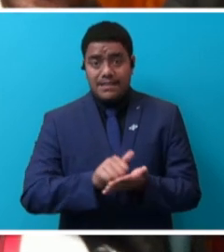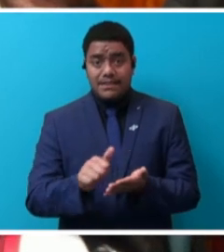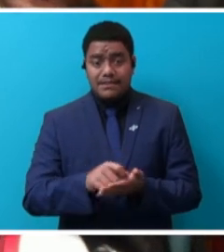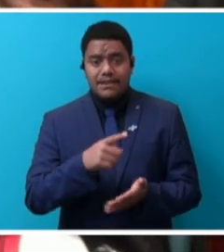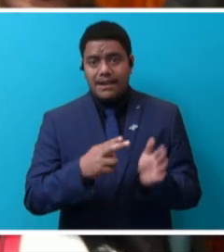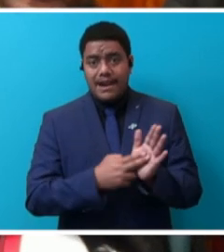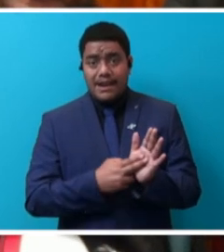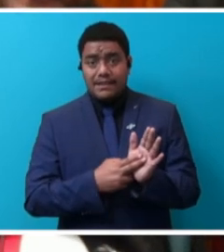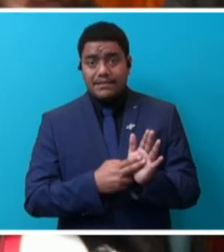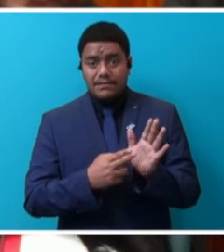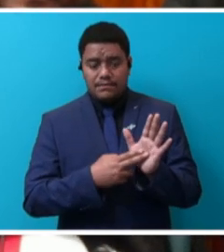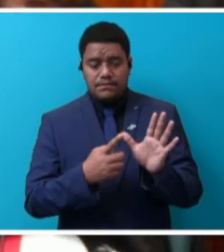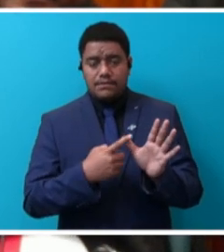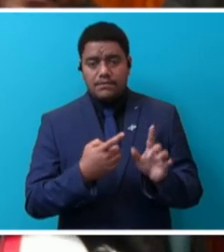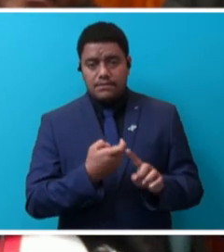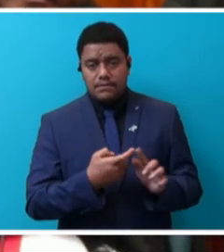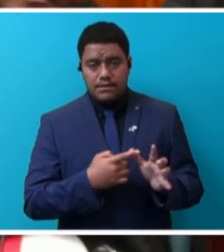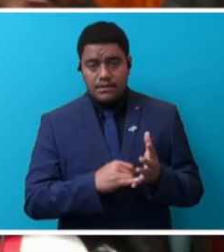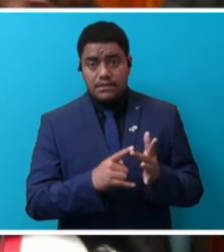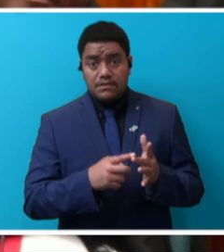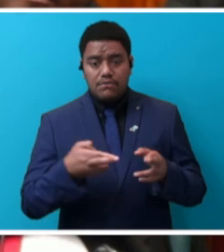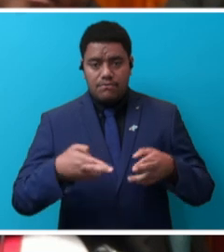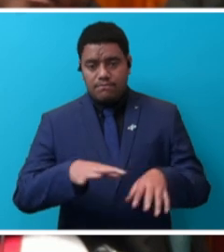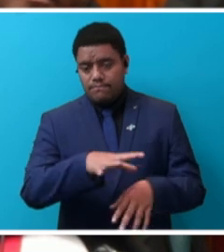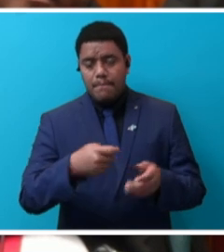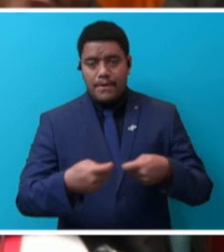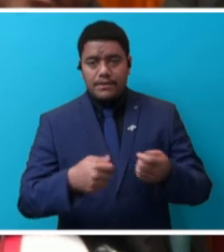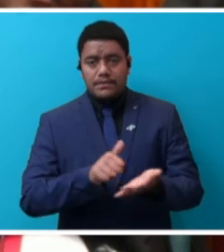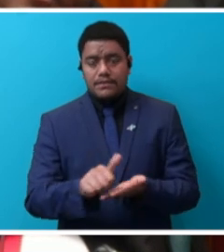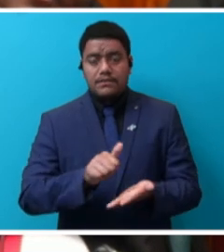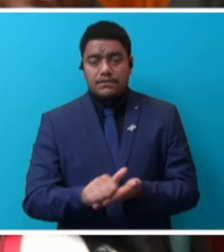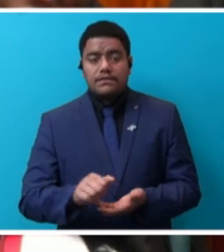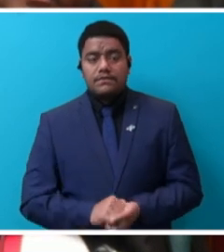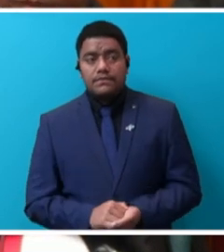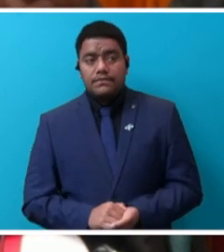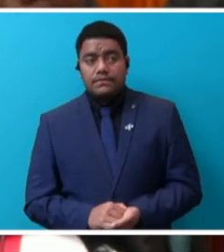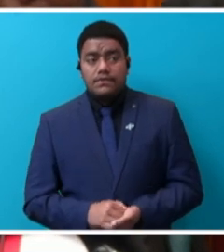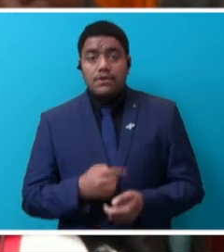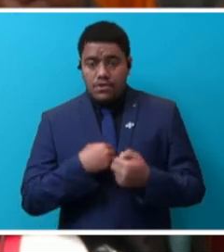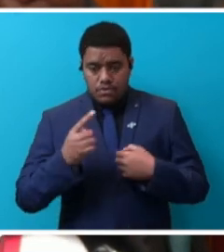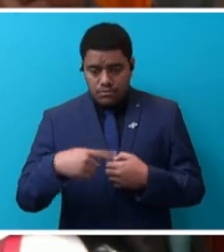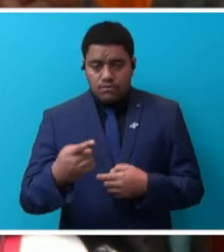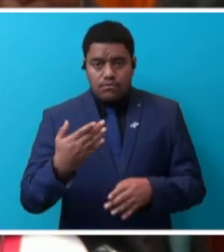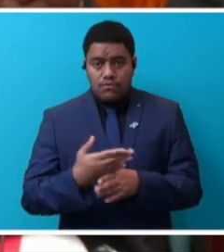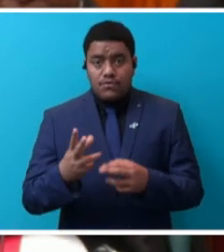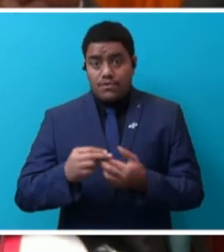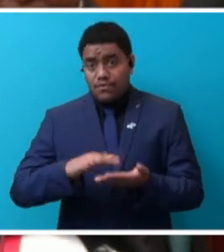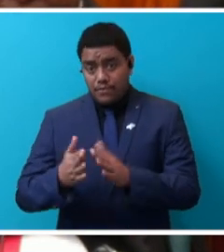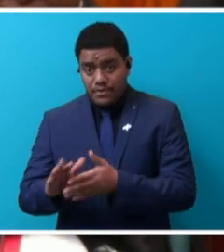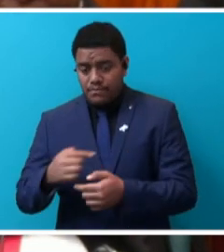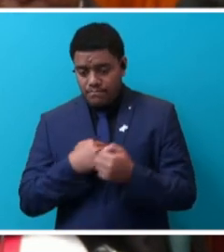Nakasi urban population. We will continue to engage with stakeholders and communities as we move